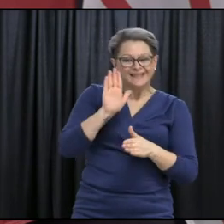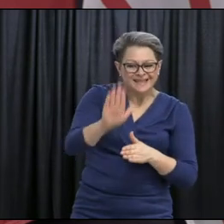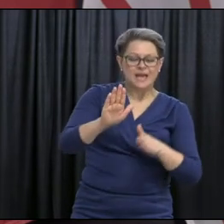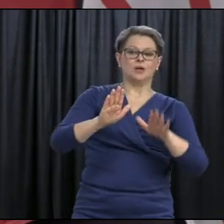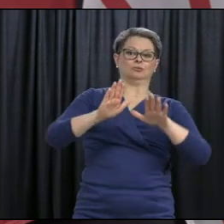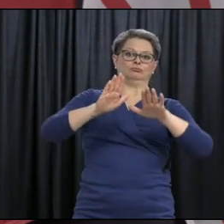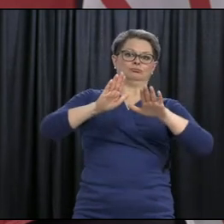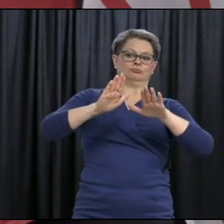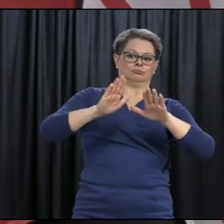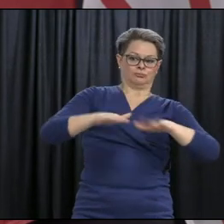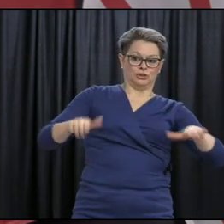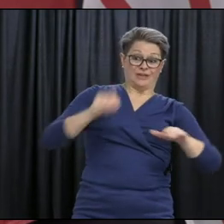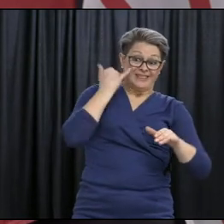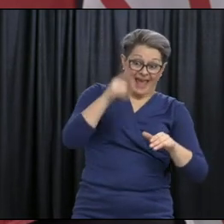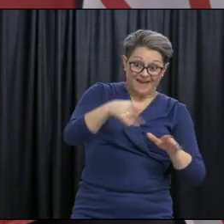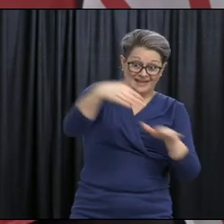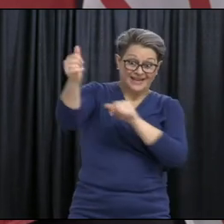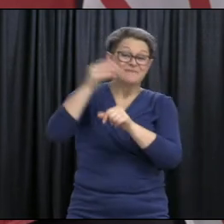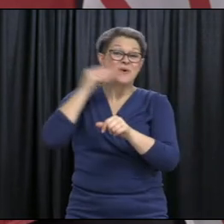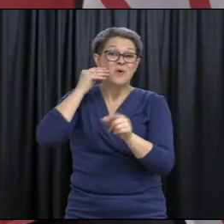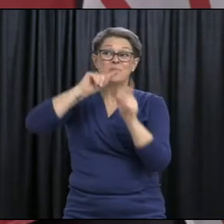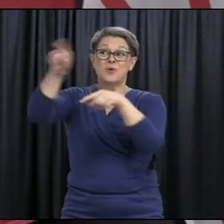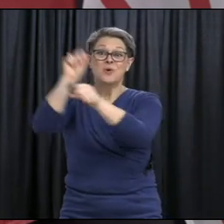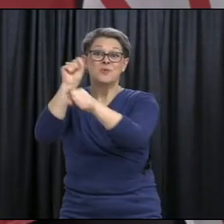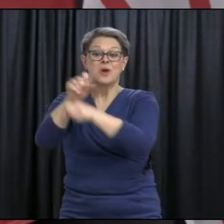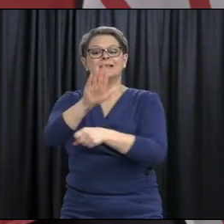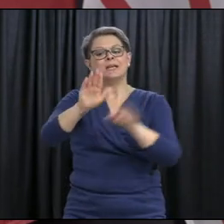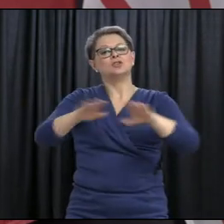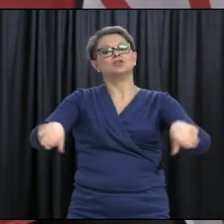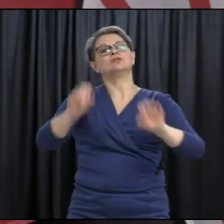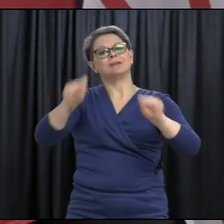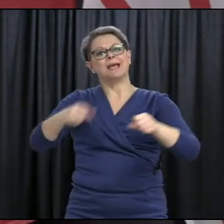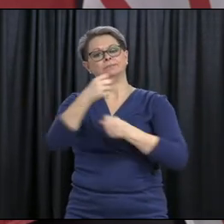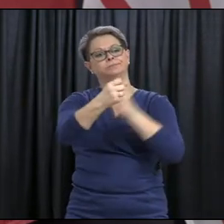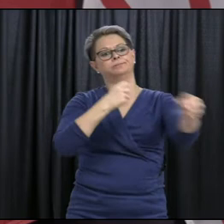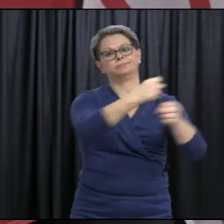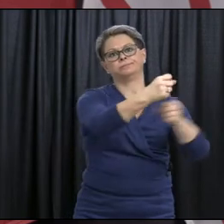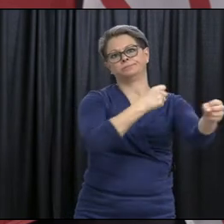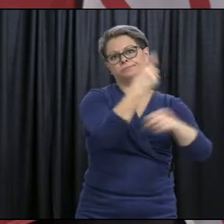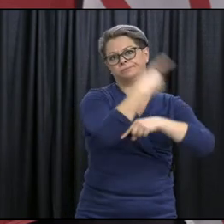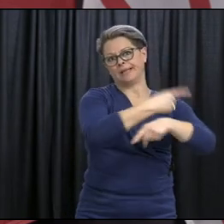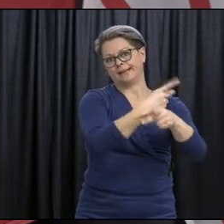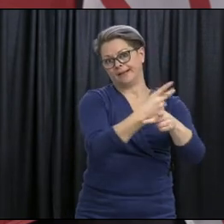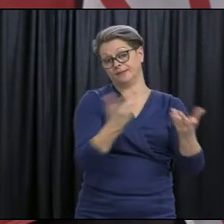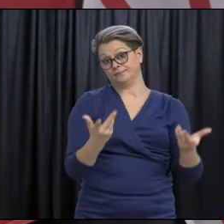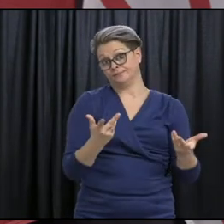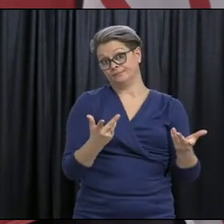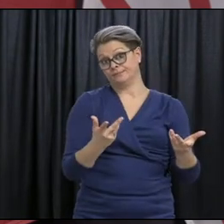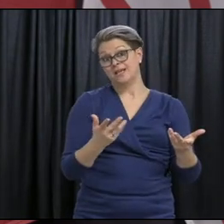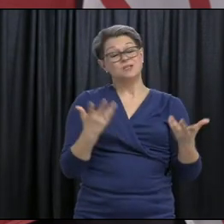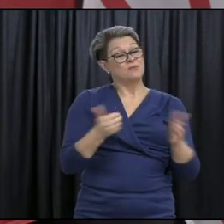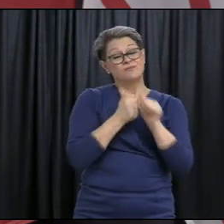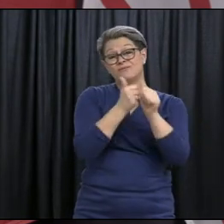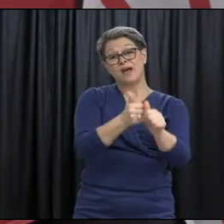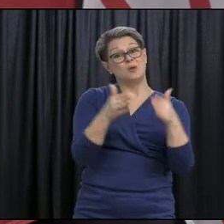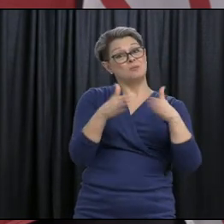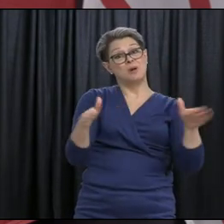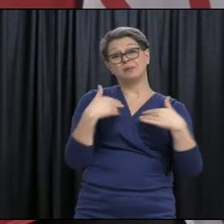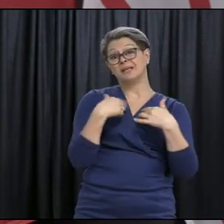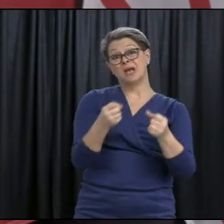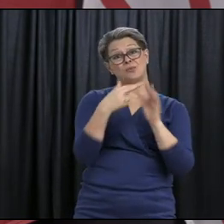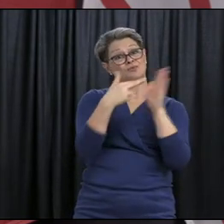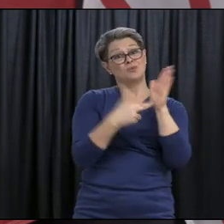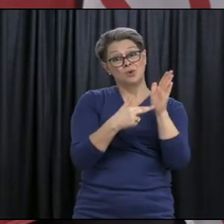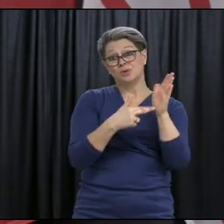being, I guess it's the variant, and based on the guidance of public health, and they understand the